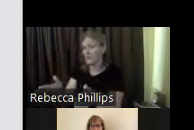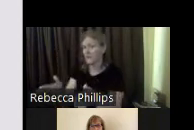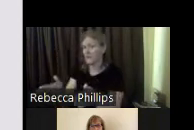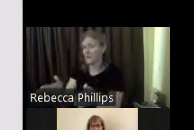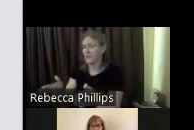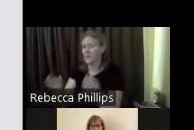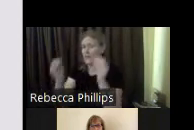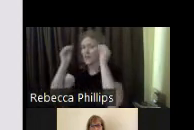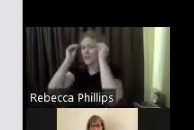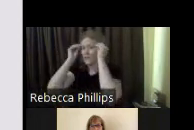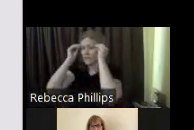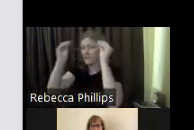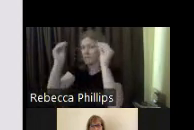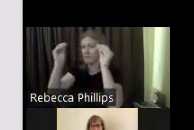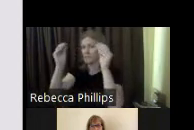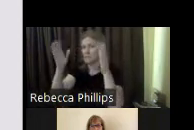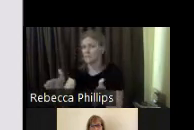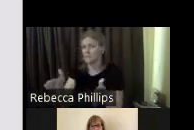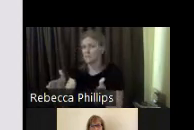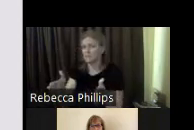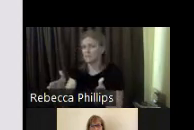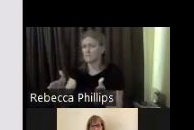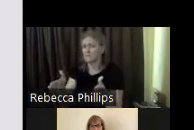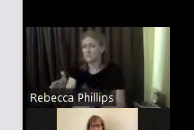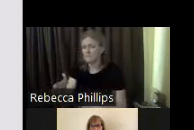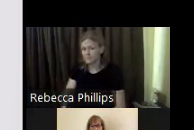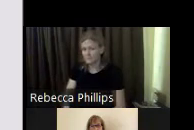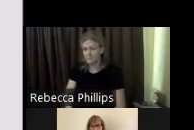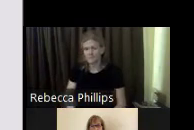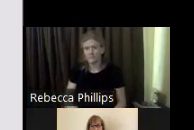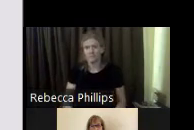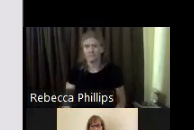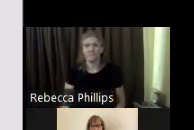learner, a teacher.